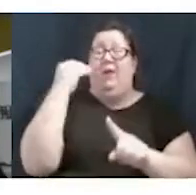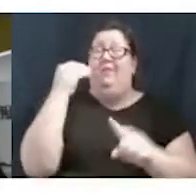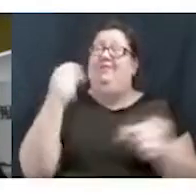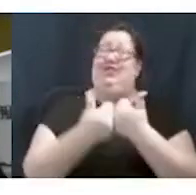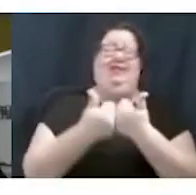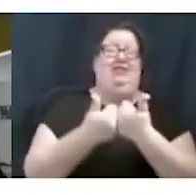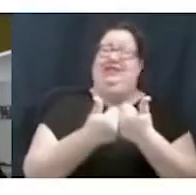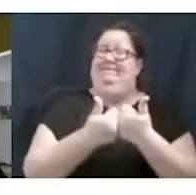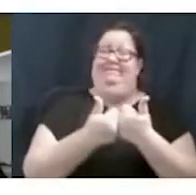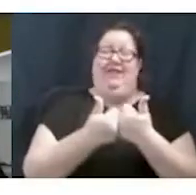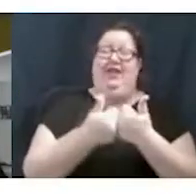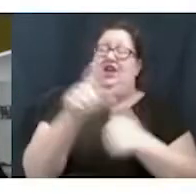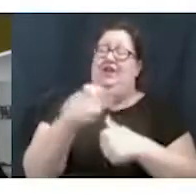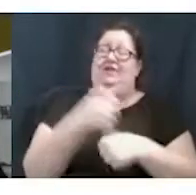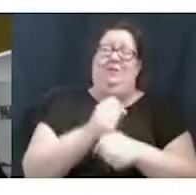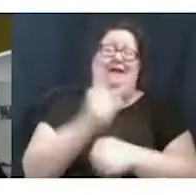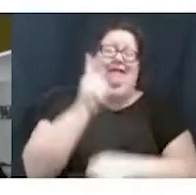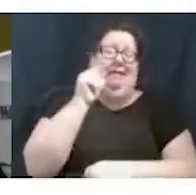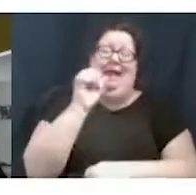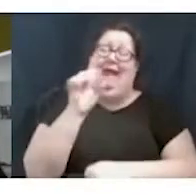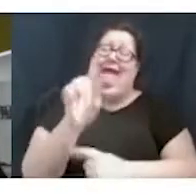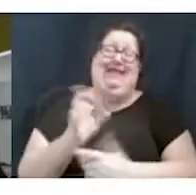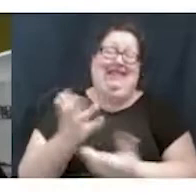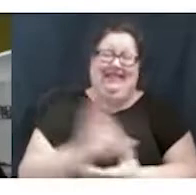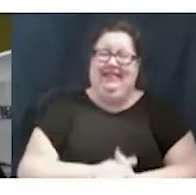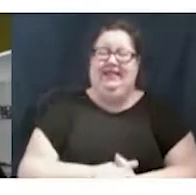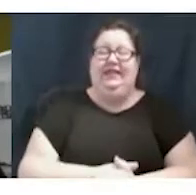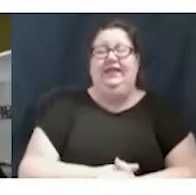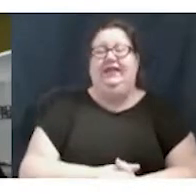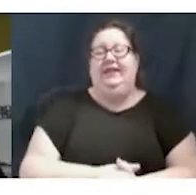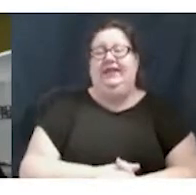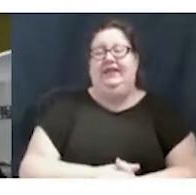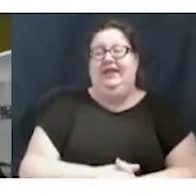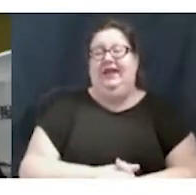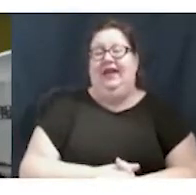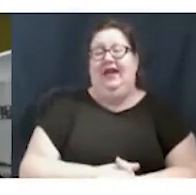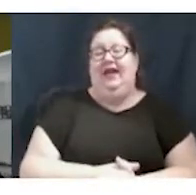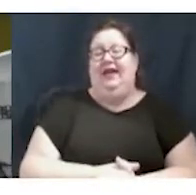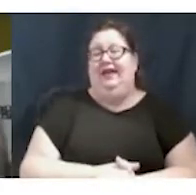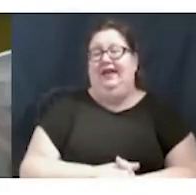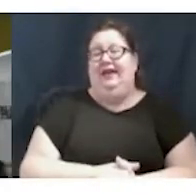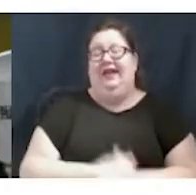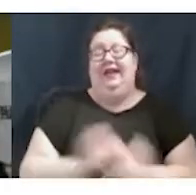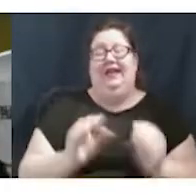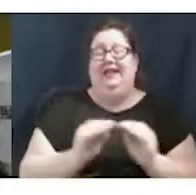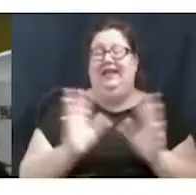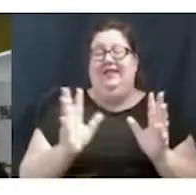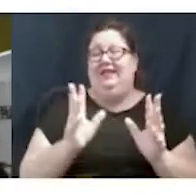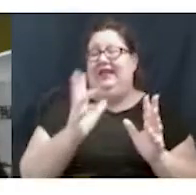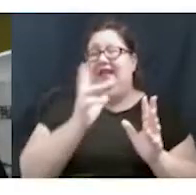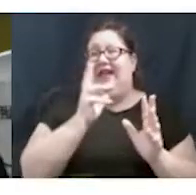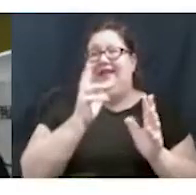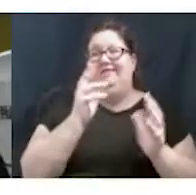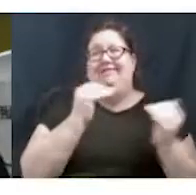really got to make lemonade. And then obviously, you know, I didn't hold the fact that there was